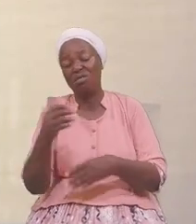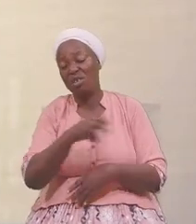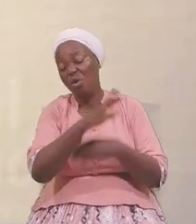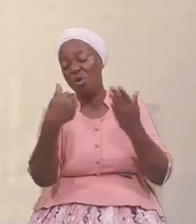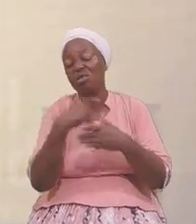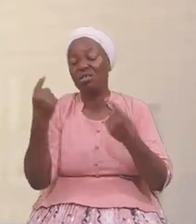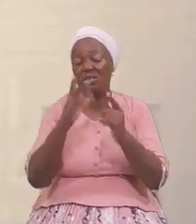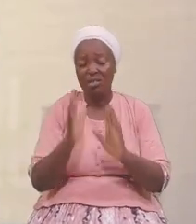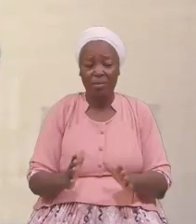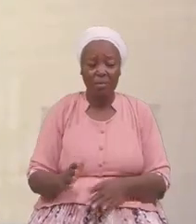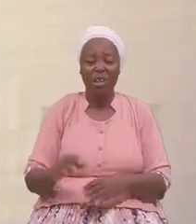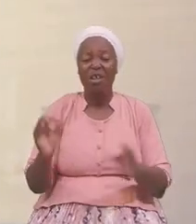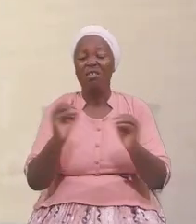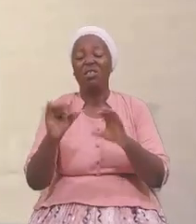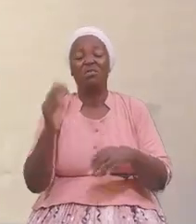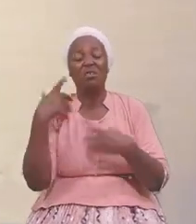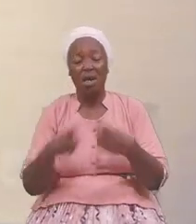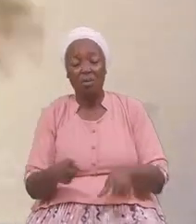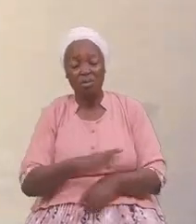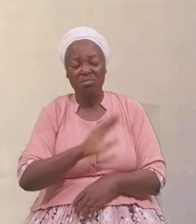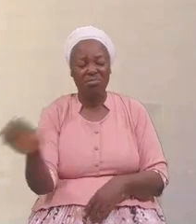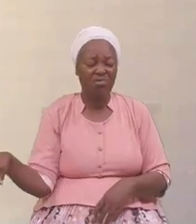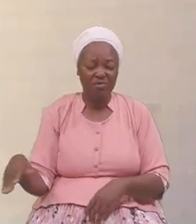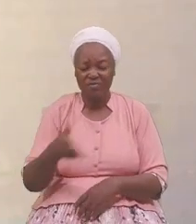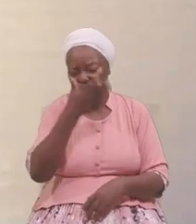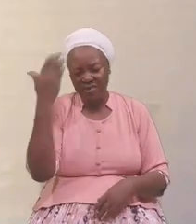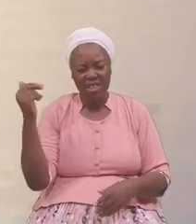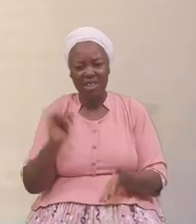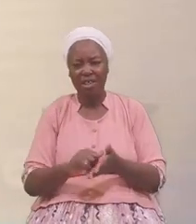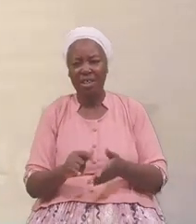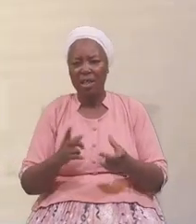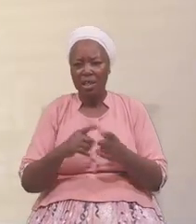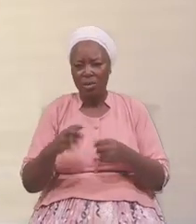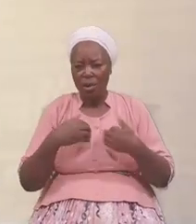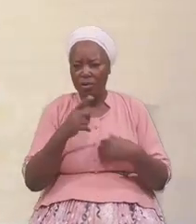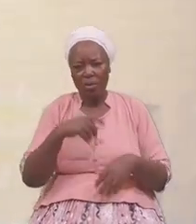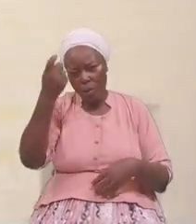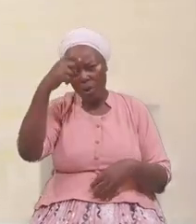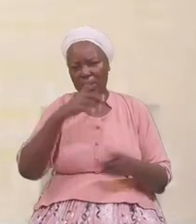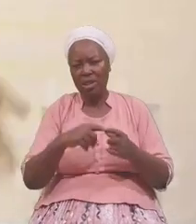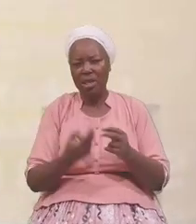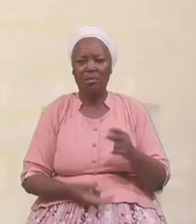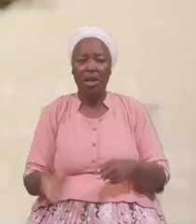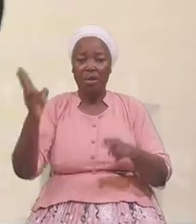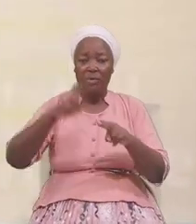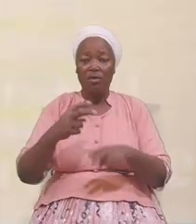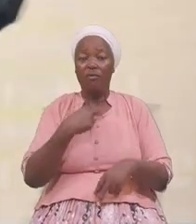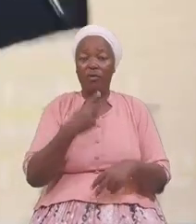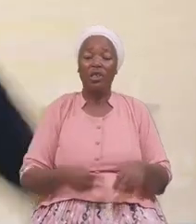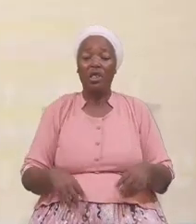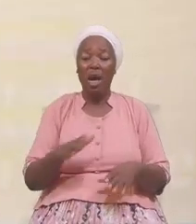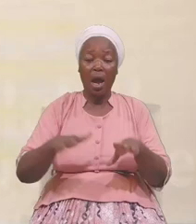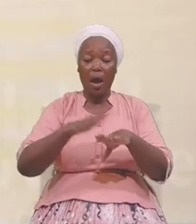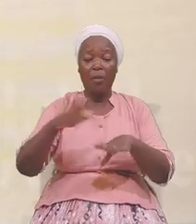nothing will happen. And now you have to be wise and raise your voice above the voice